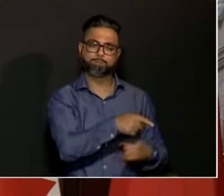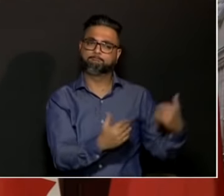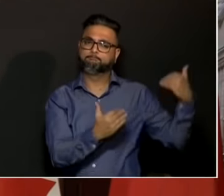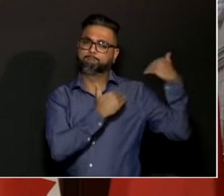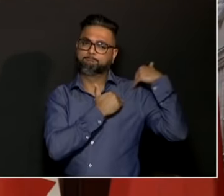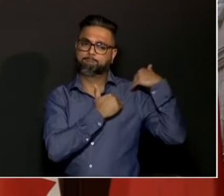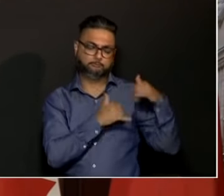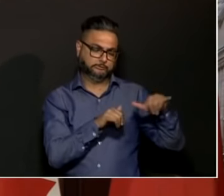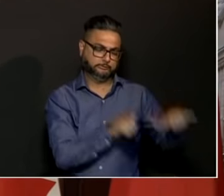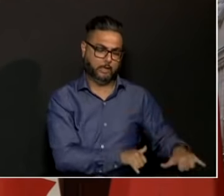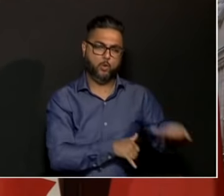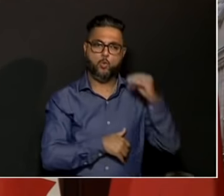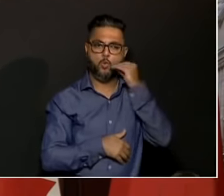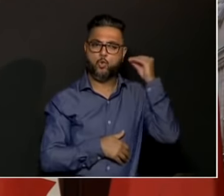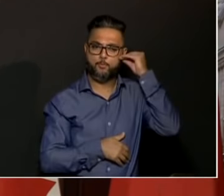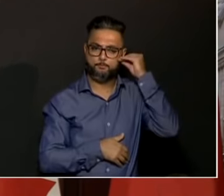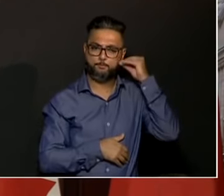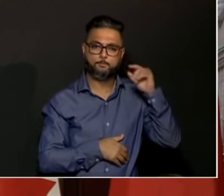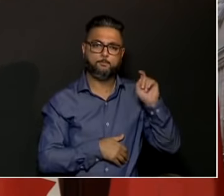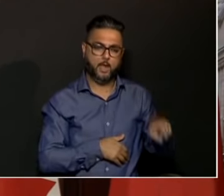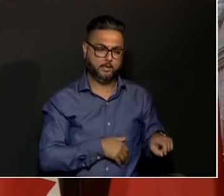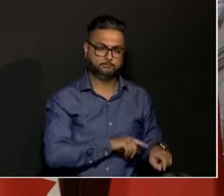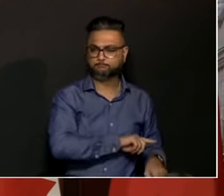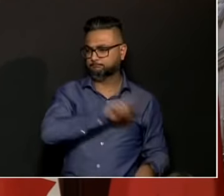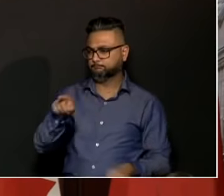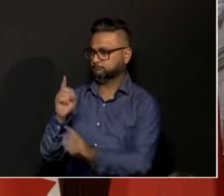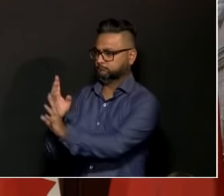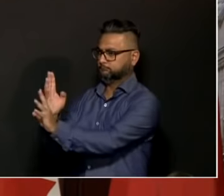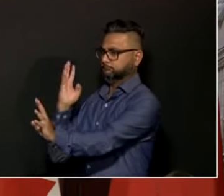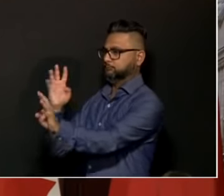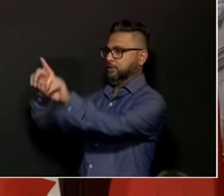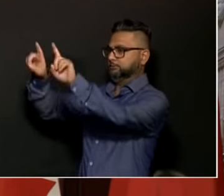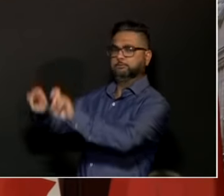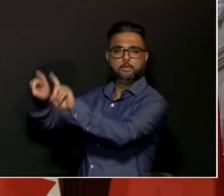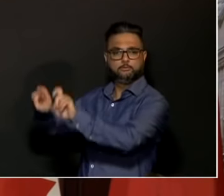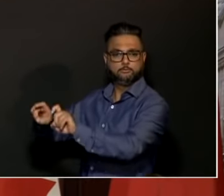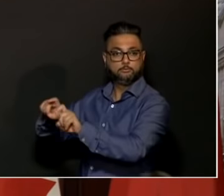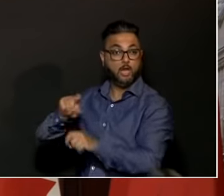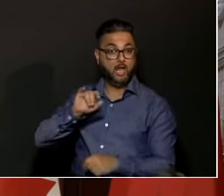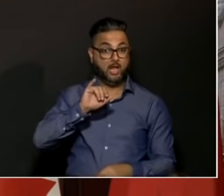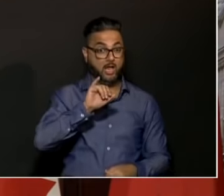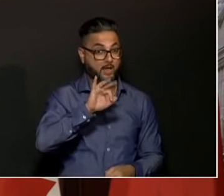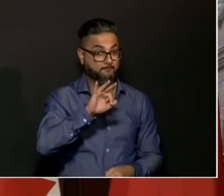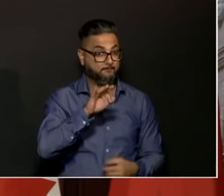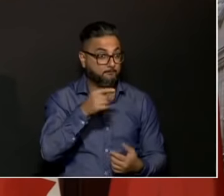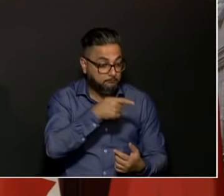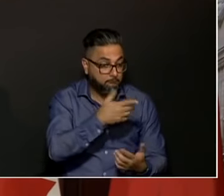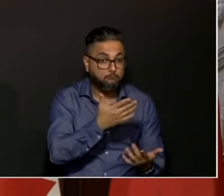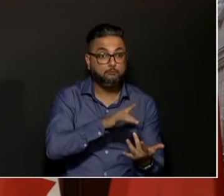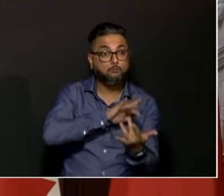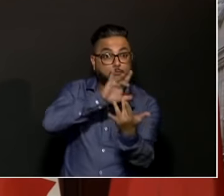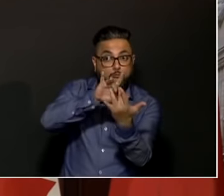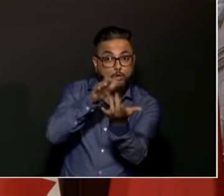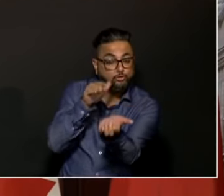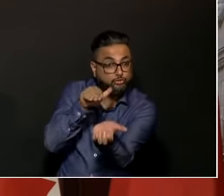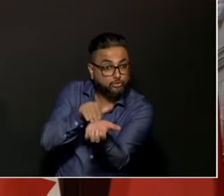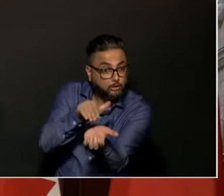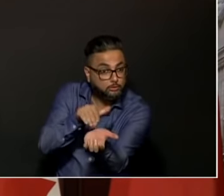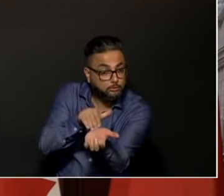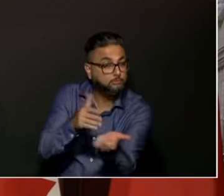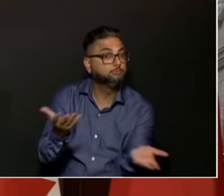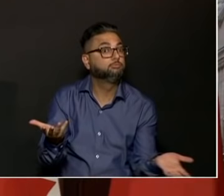then to seek the test themselves if they feel that is necessary, or to seek the advice of their primary